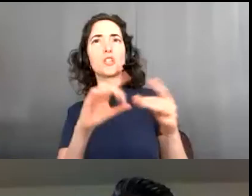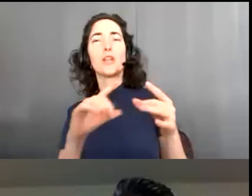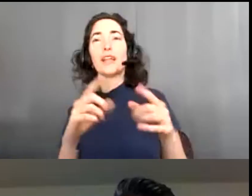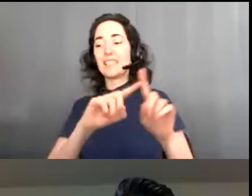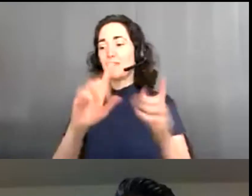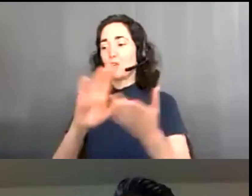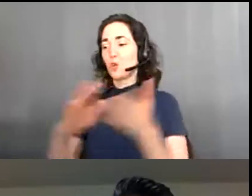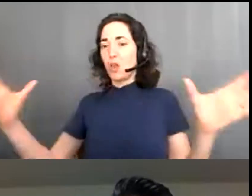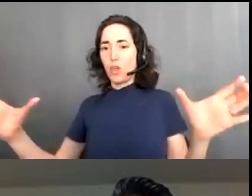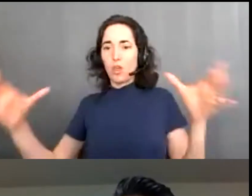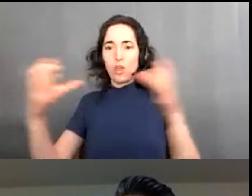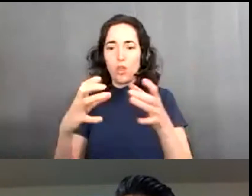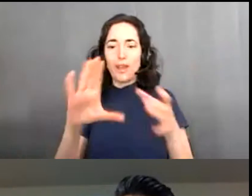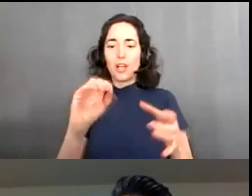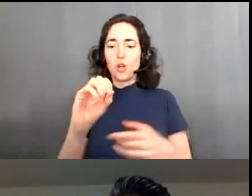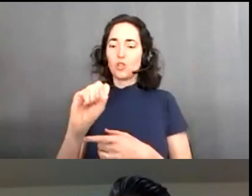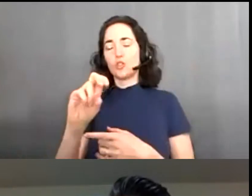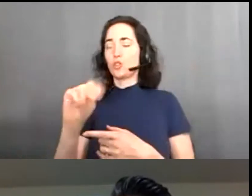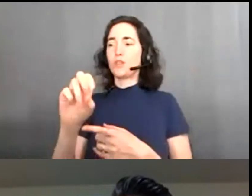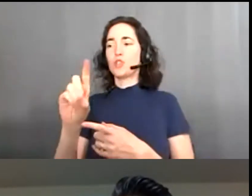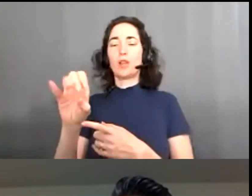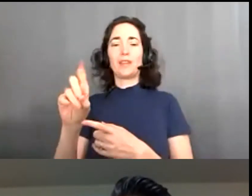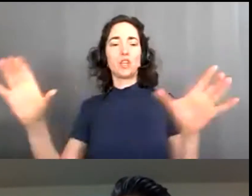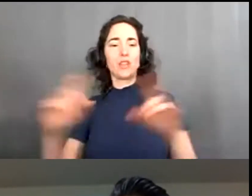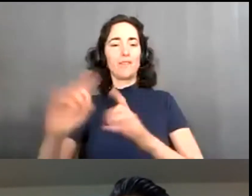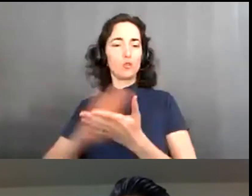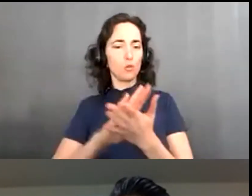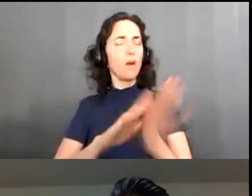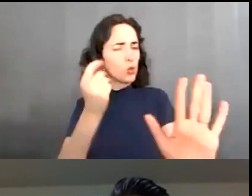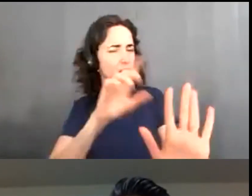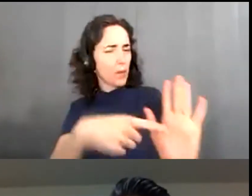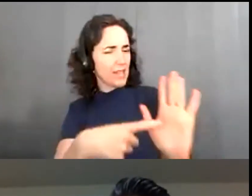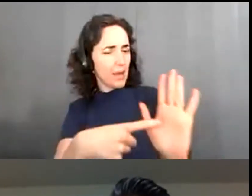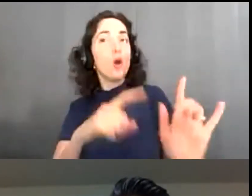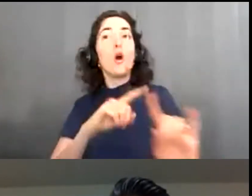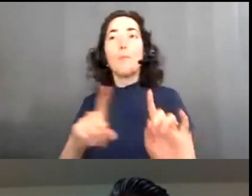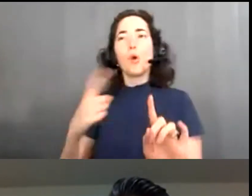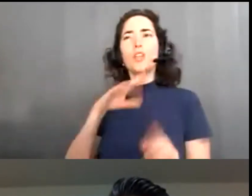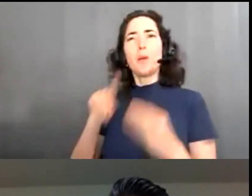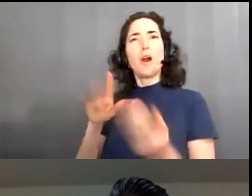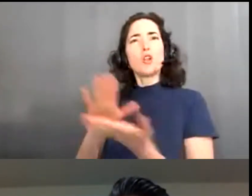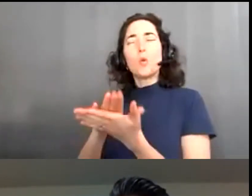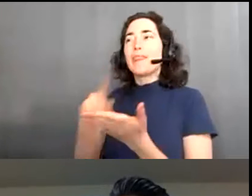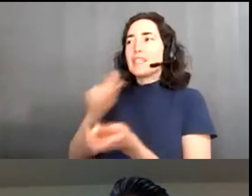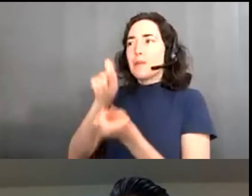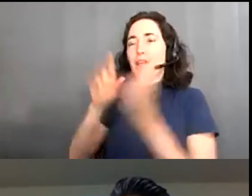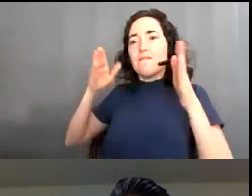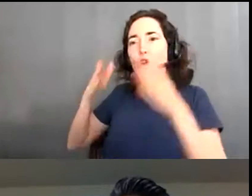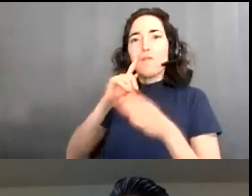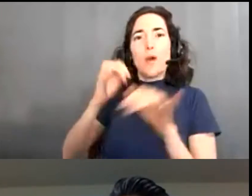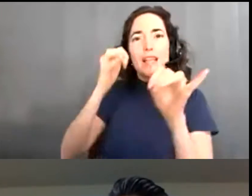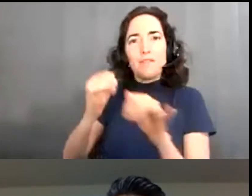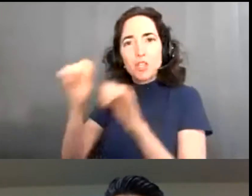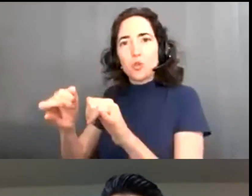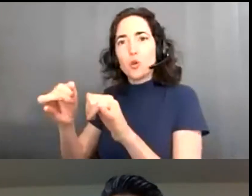I understand your example, but we're also talking about schools that specifically cater to individuals that are